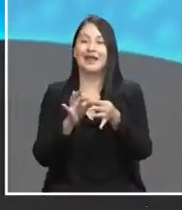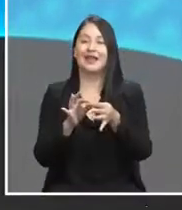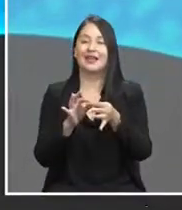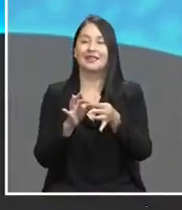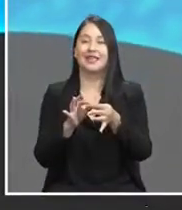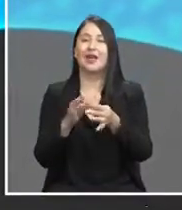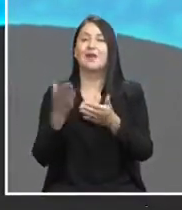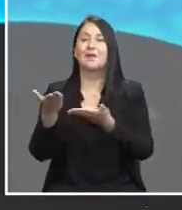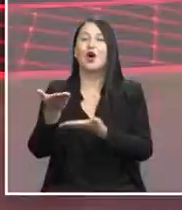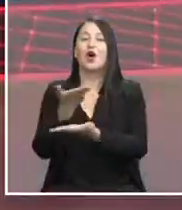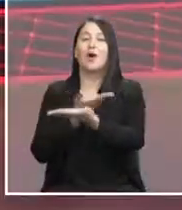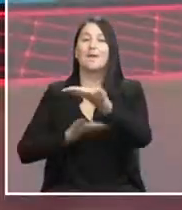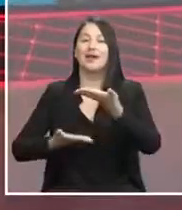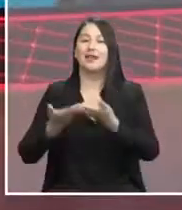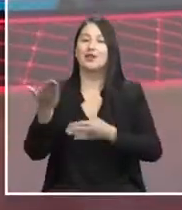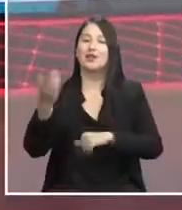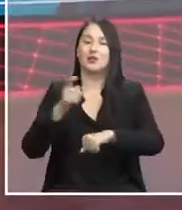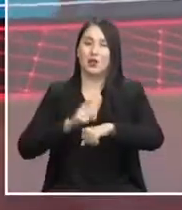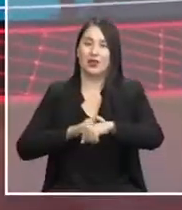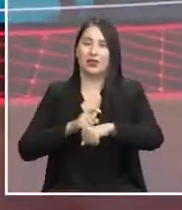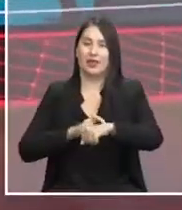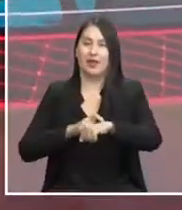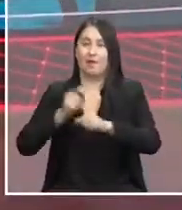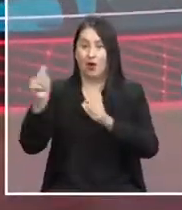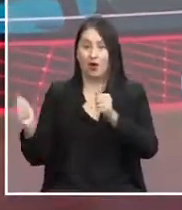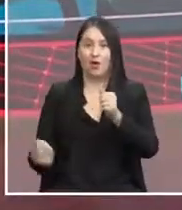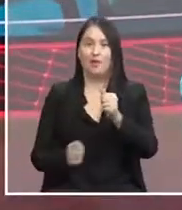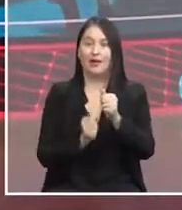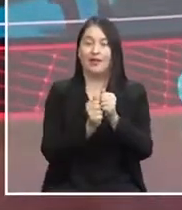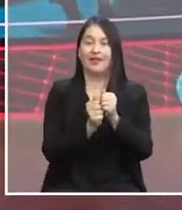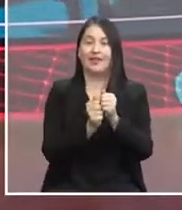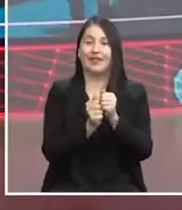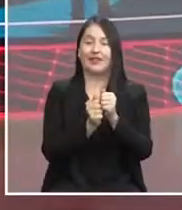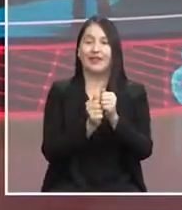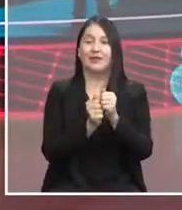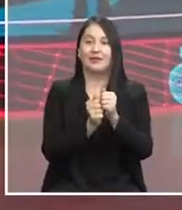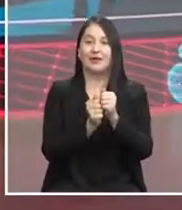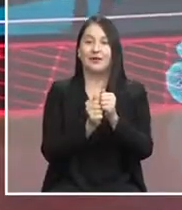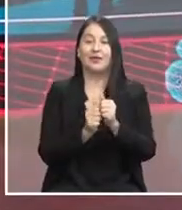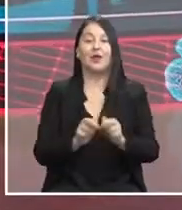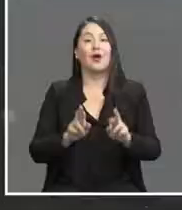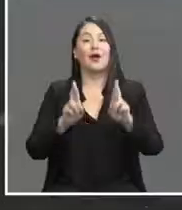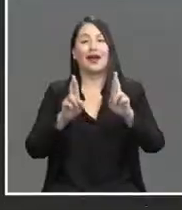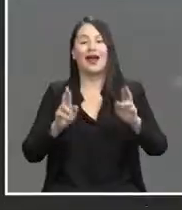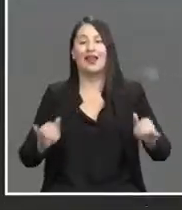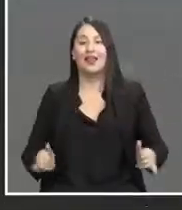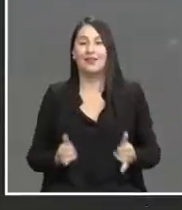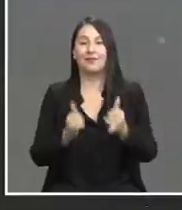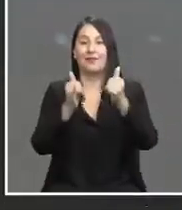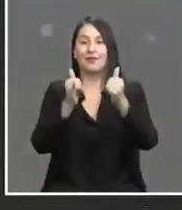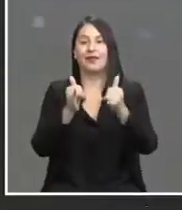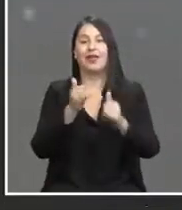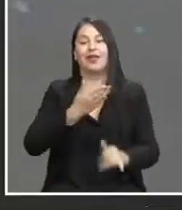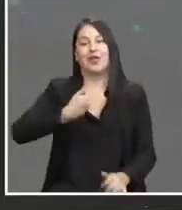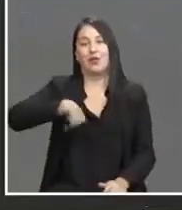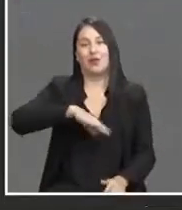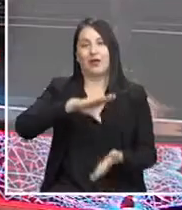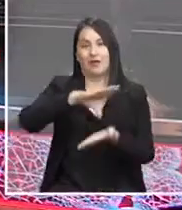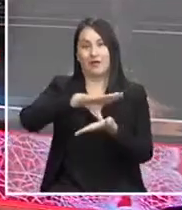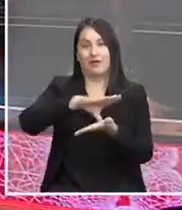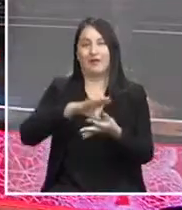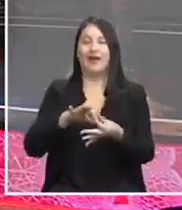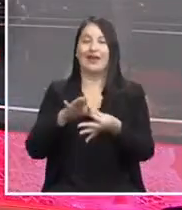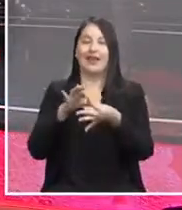you have a good time in our country. It was marvelous. Thank you very much. Great. Brilliant. Thank you to Congreso Futuro. It was brilliant.